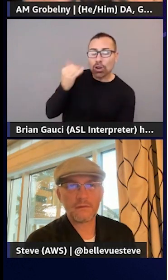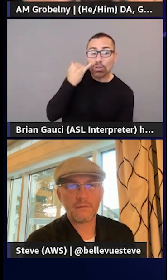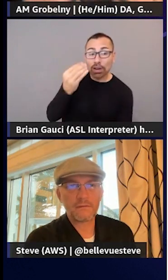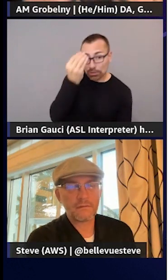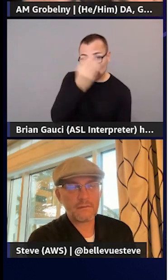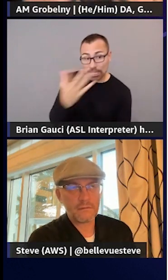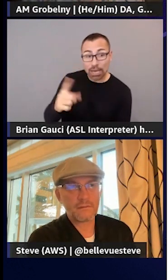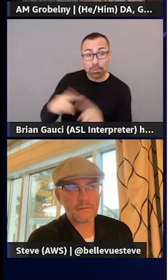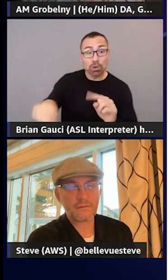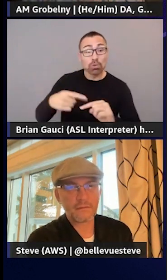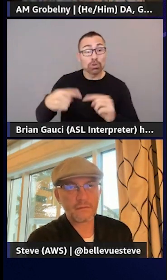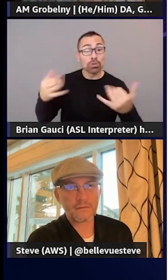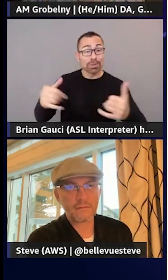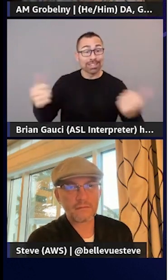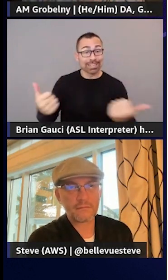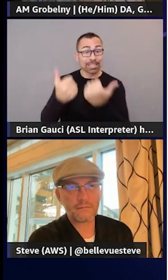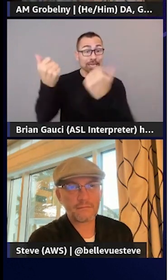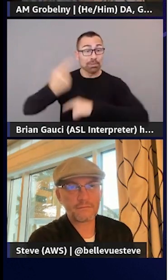a game day,